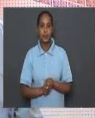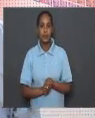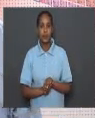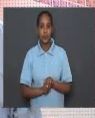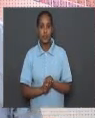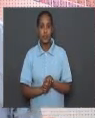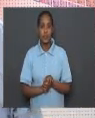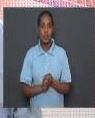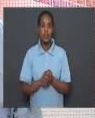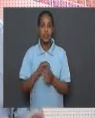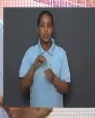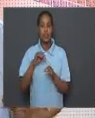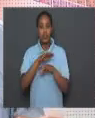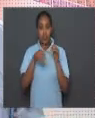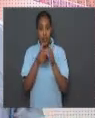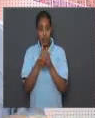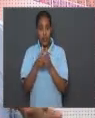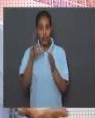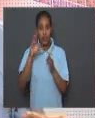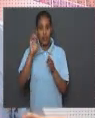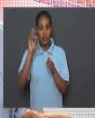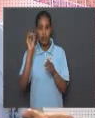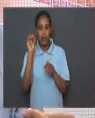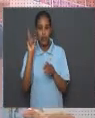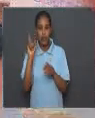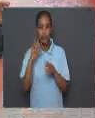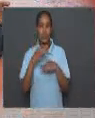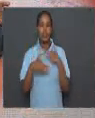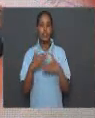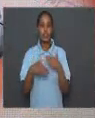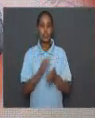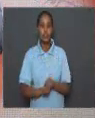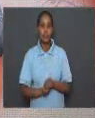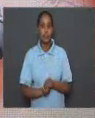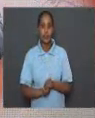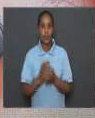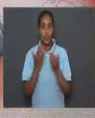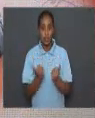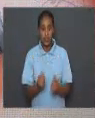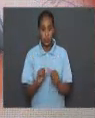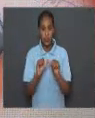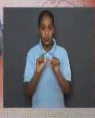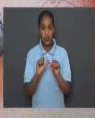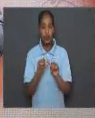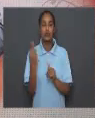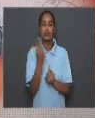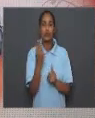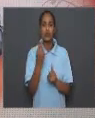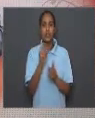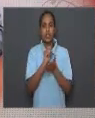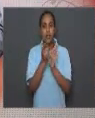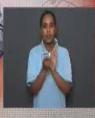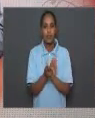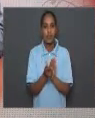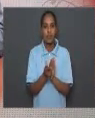entire process is called a redox reaction. Let us continue by using the